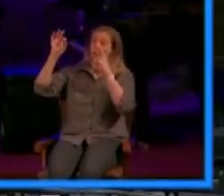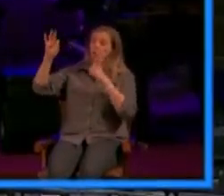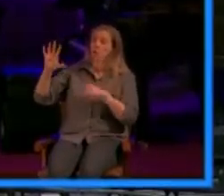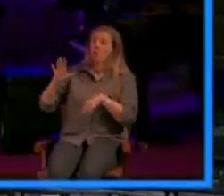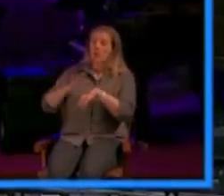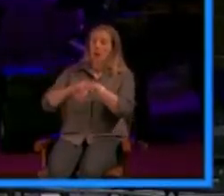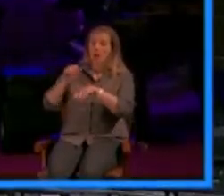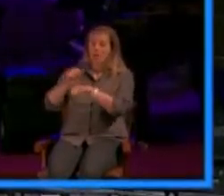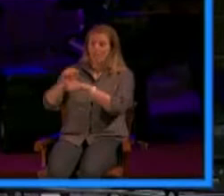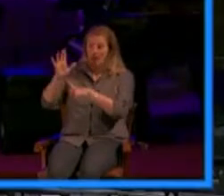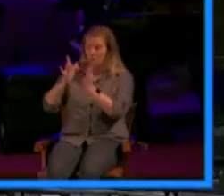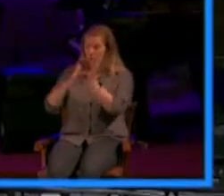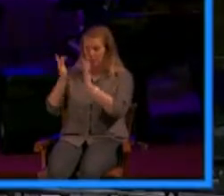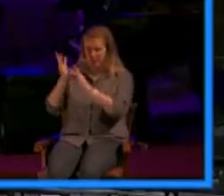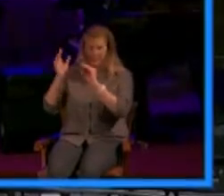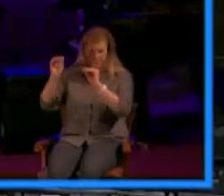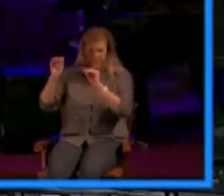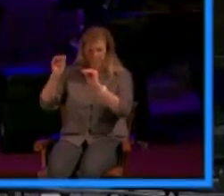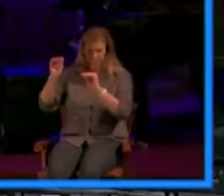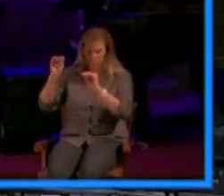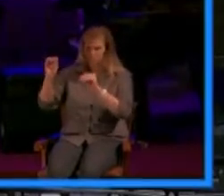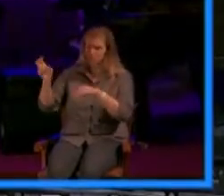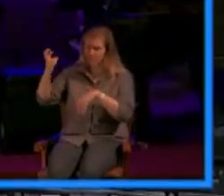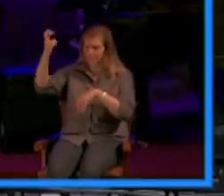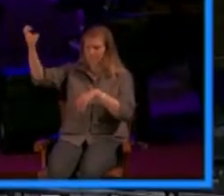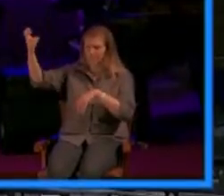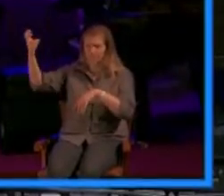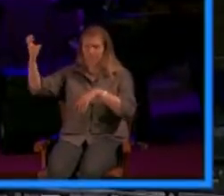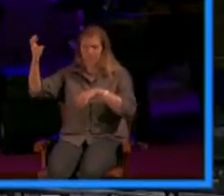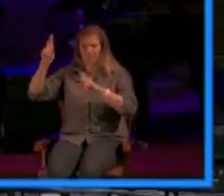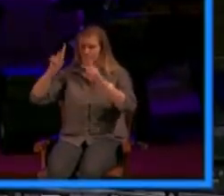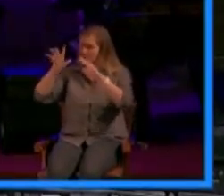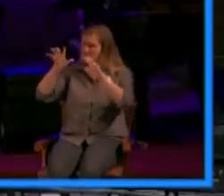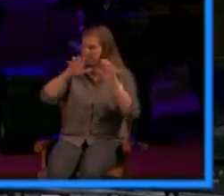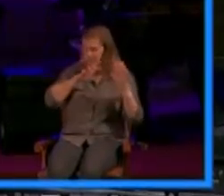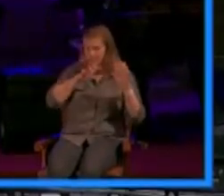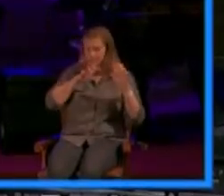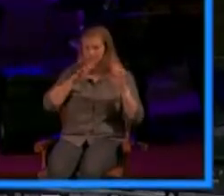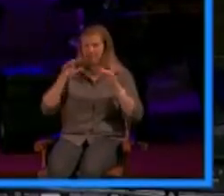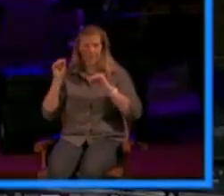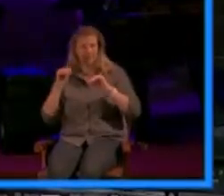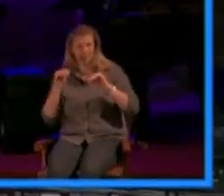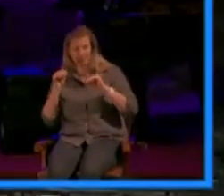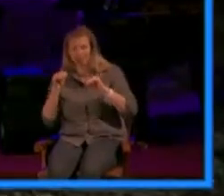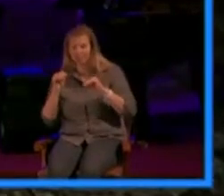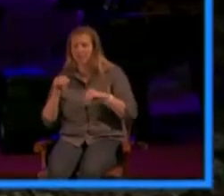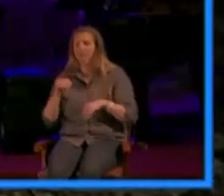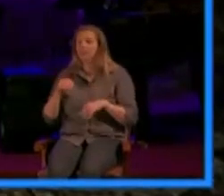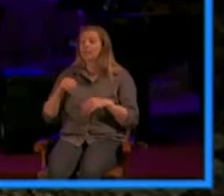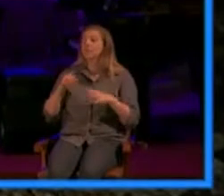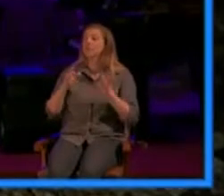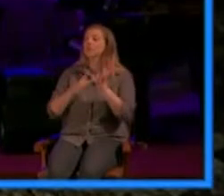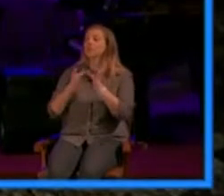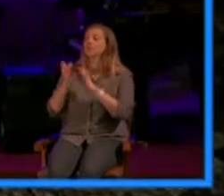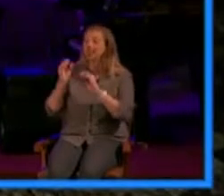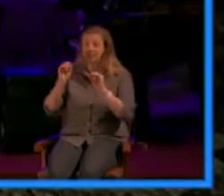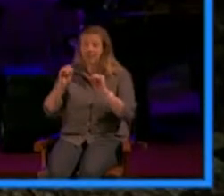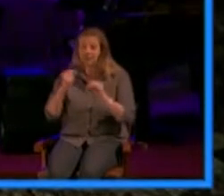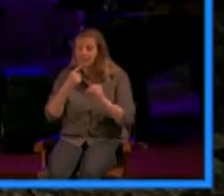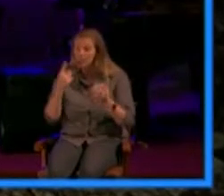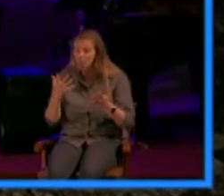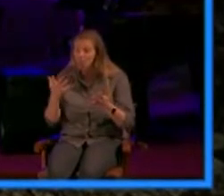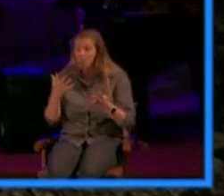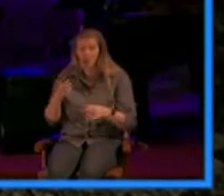portion of that message from the Lord Jesus, he shares these words, Matthew 5, 10 and 11. Blessed are those who are persecuted